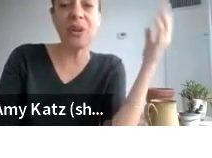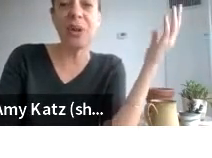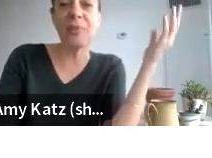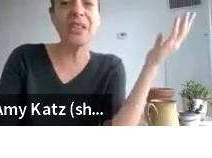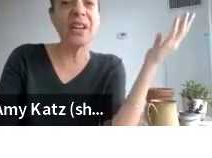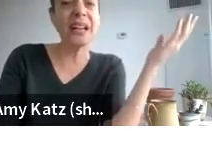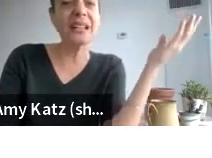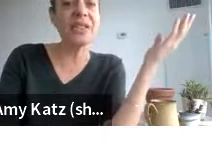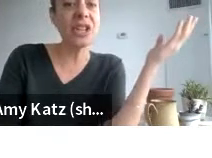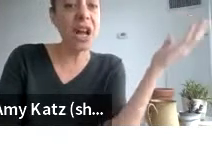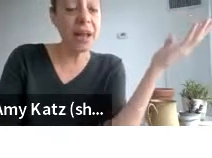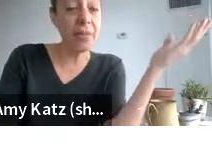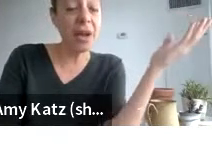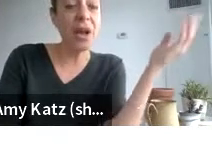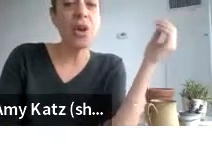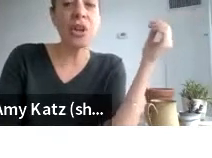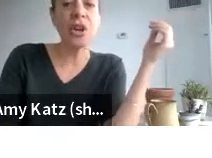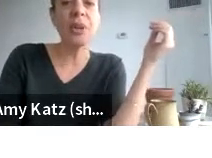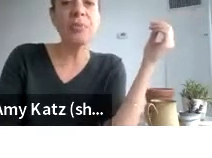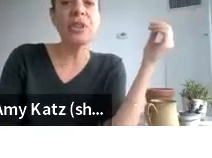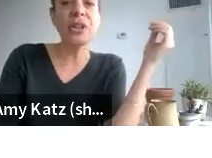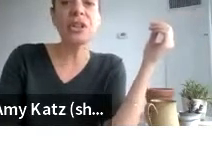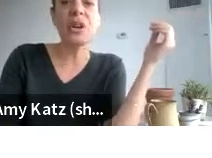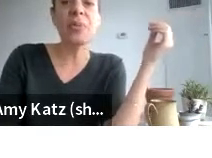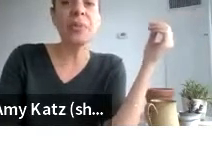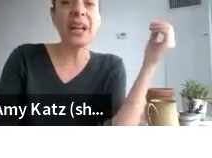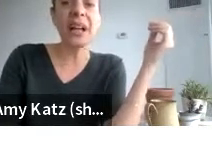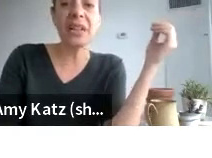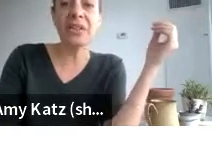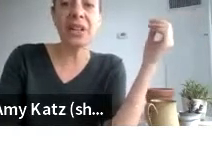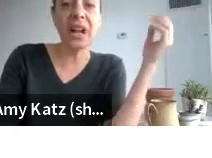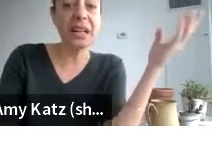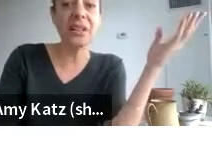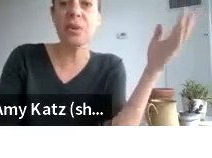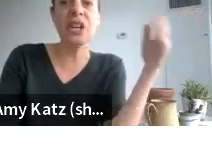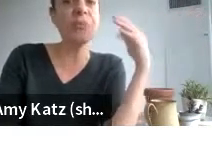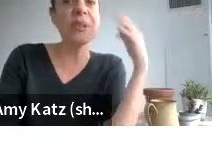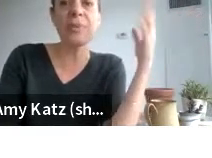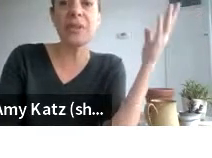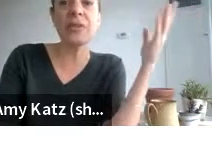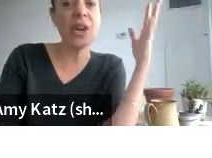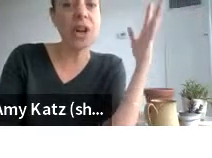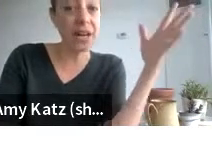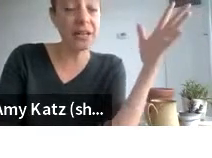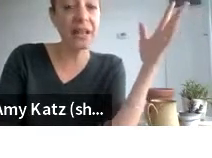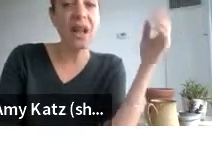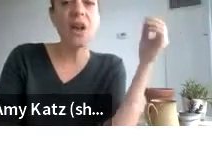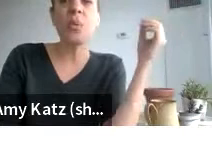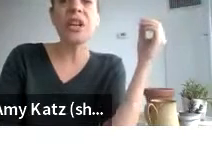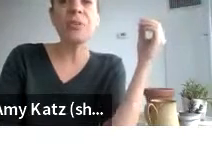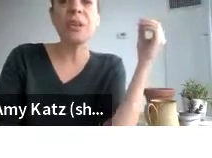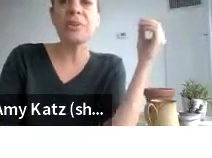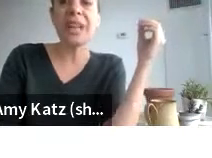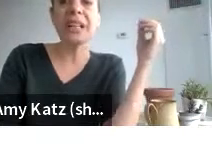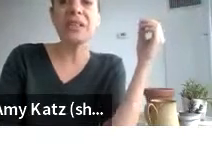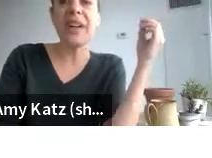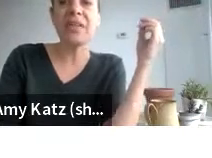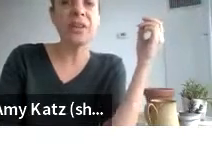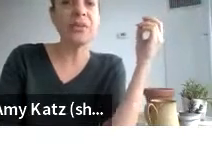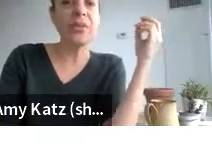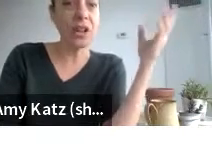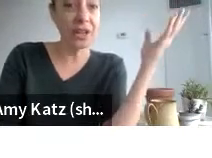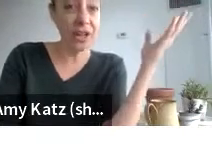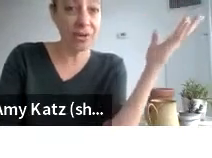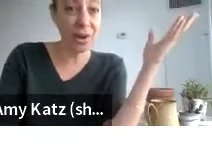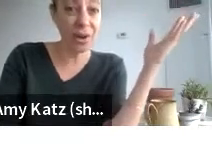and Toronto Public Health guidance at the time. We know people look to Toronto Public Health to guidance. We hear people for guidance. We hear people cite the fact